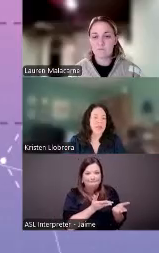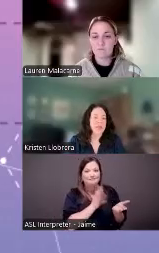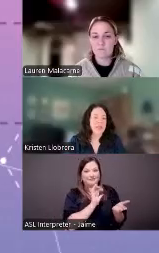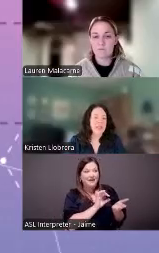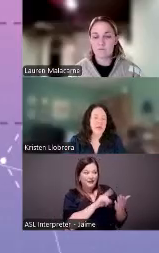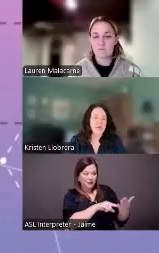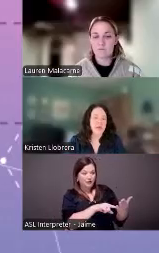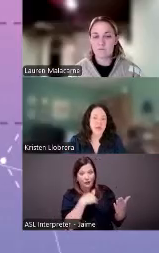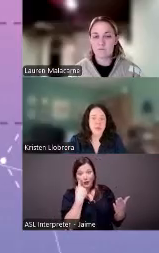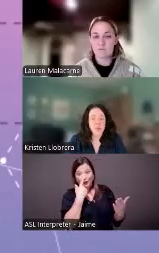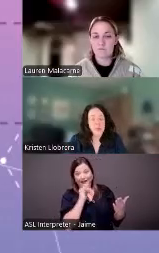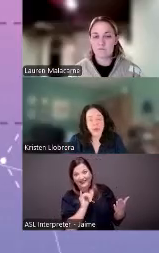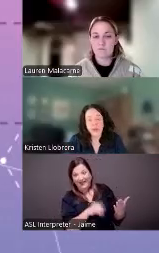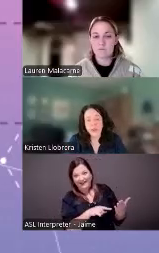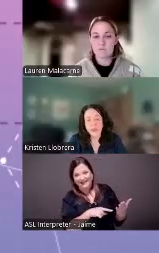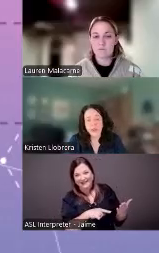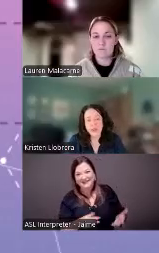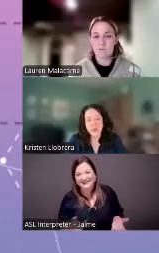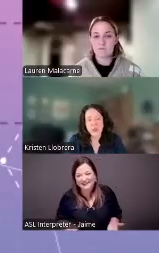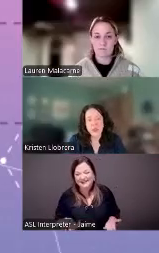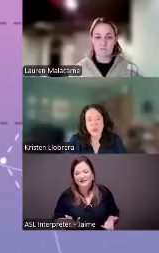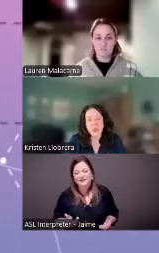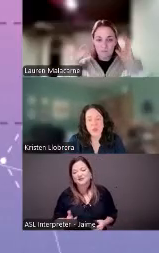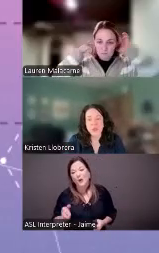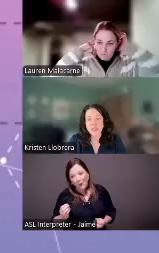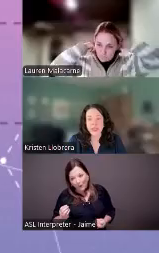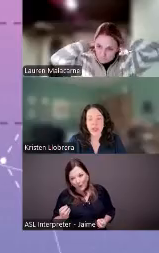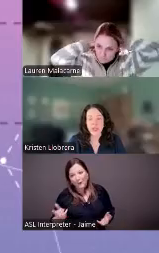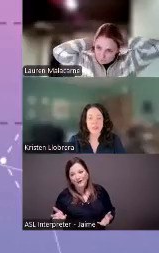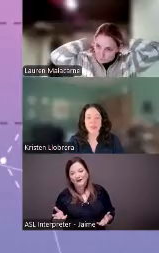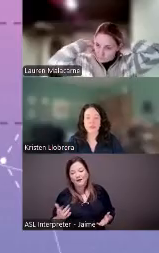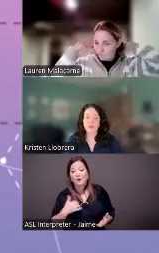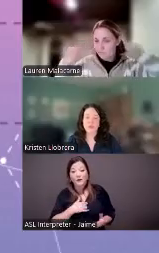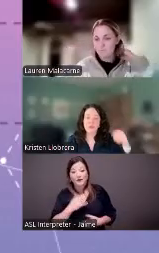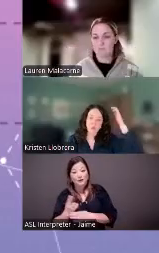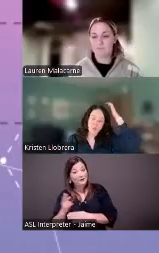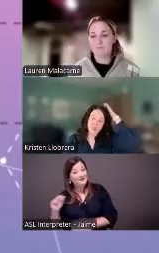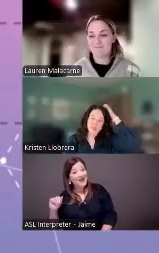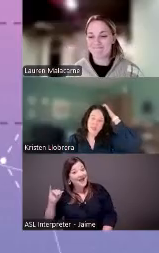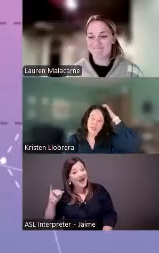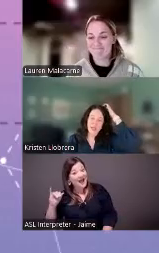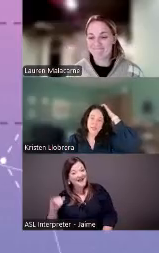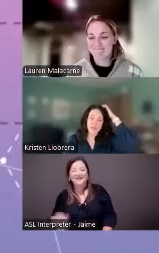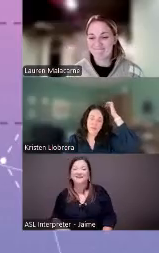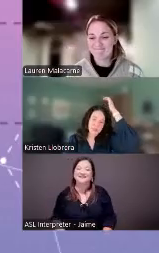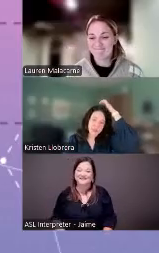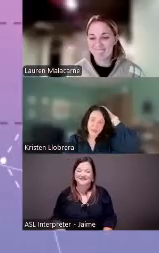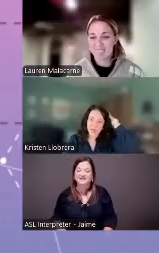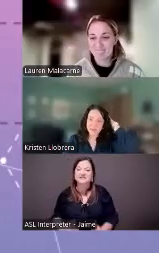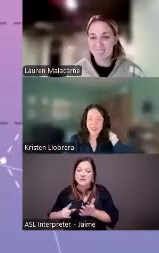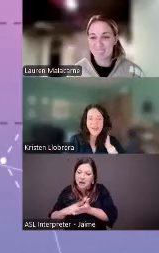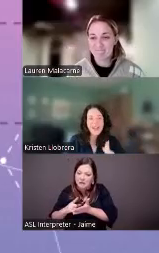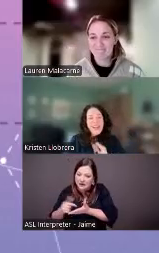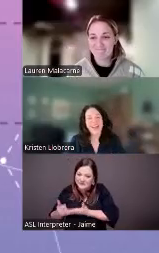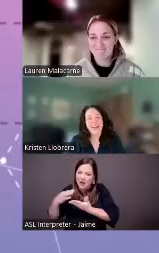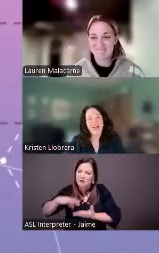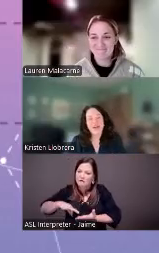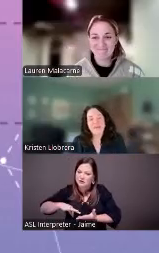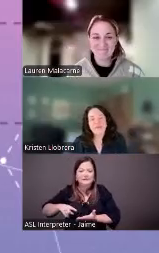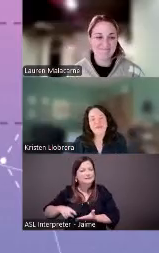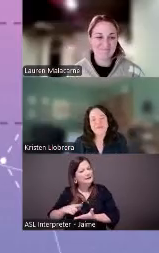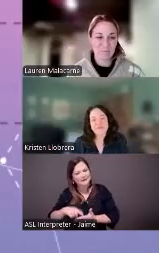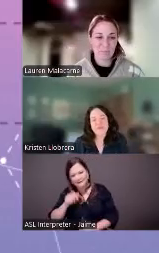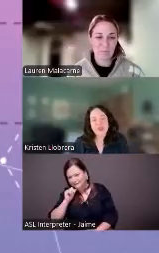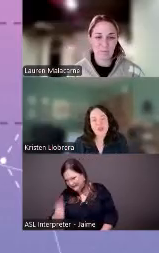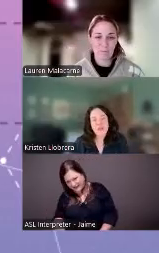Um, so, among other things, we used AI, which was at times helpful and sometimes not.